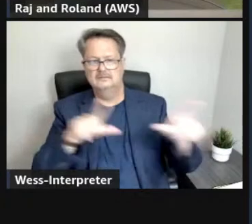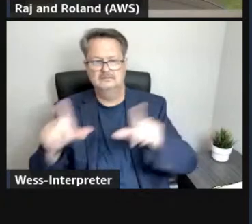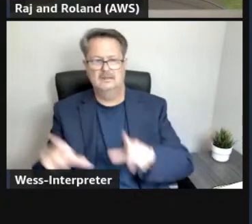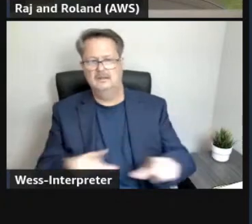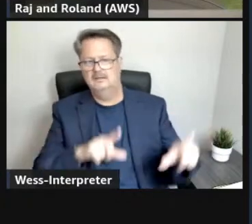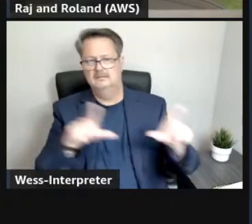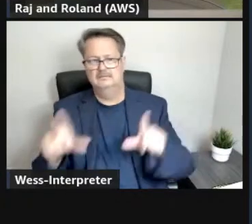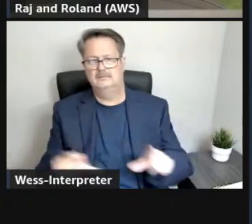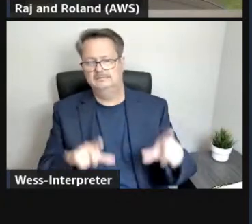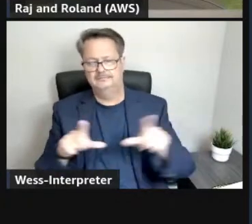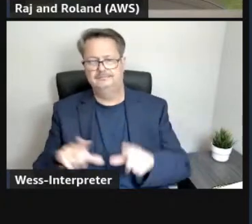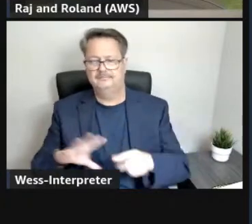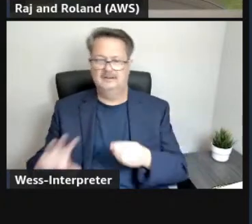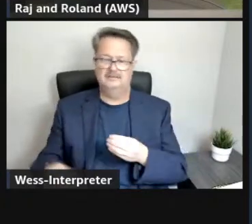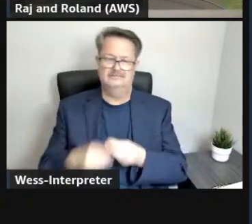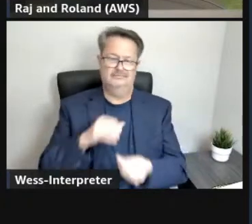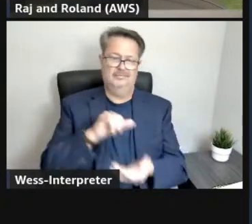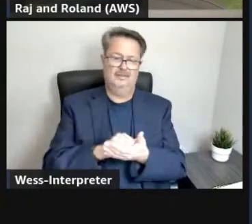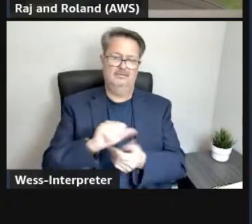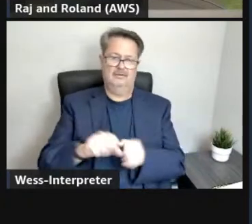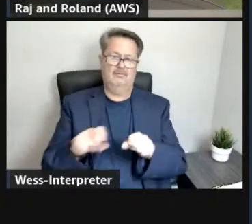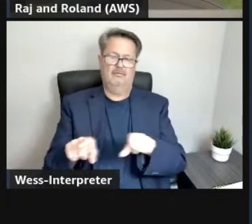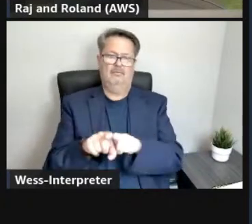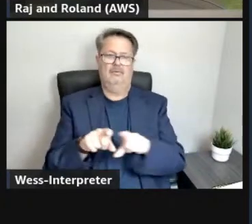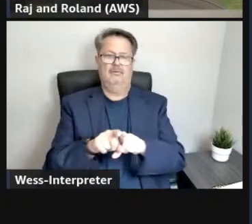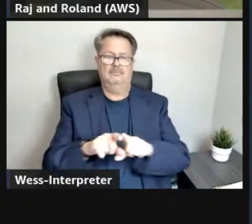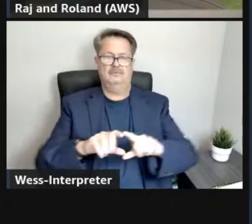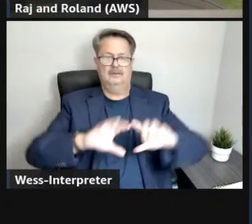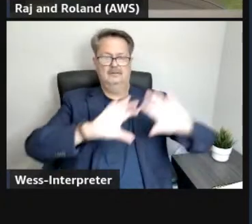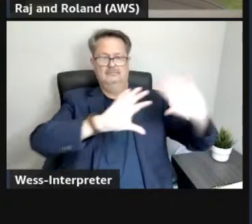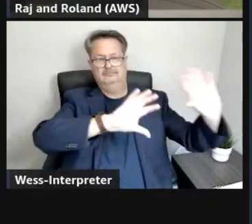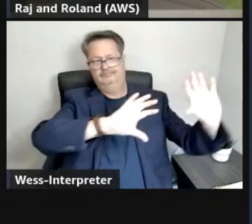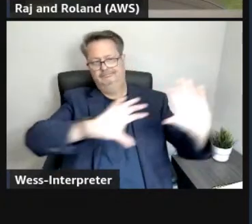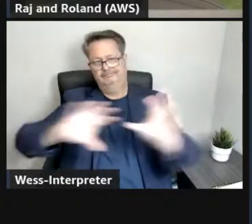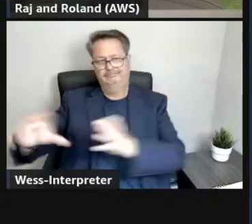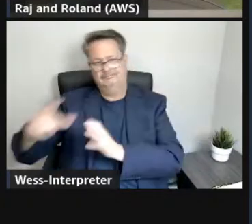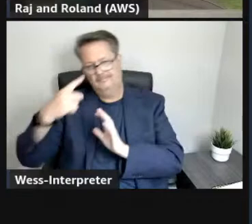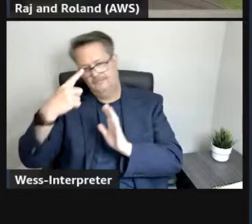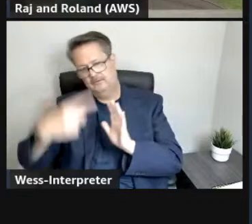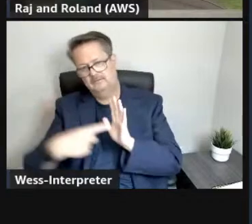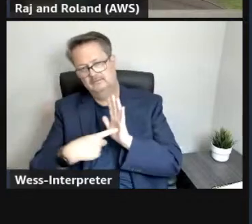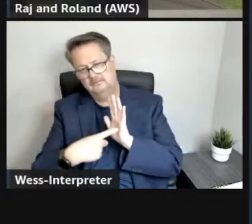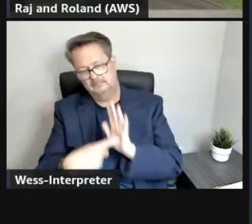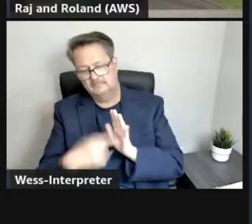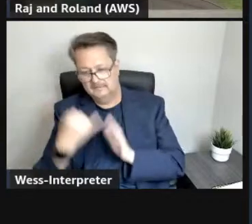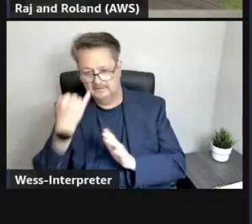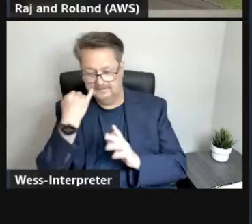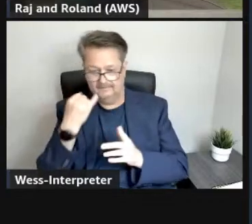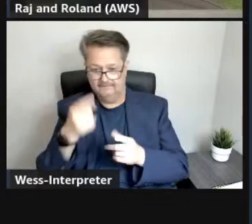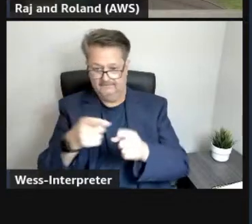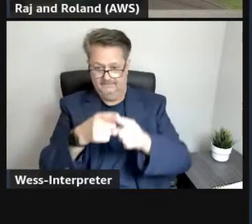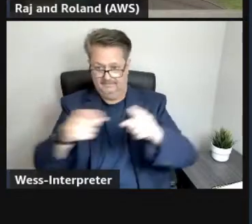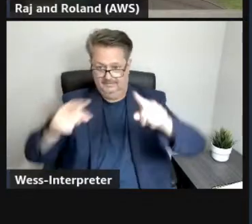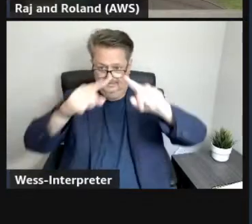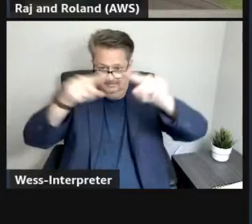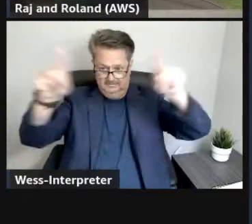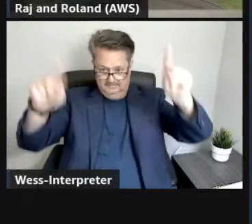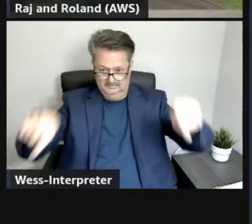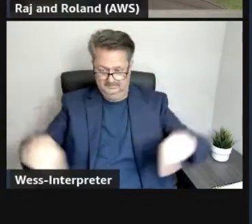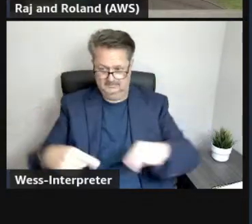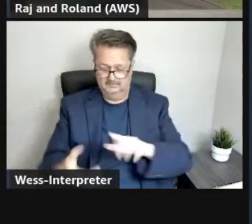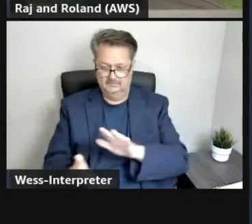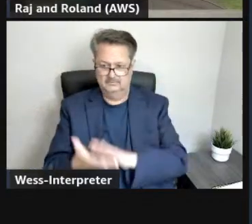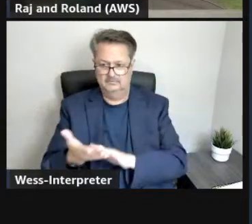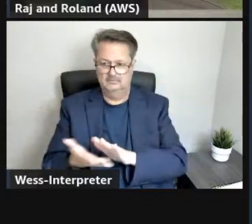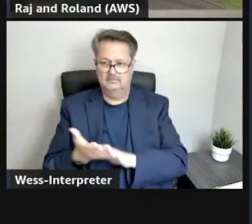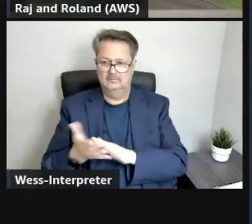In addition to that, you can also optimize Cluster Autoscaler. For example, if this is how your application is running, there are a lot of